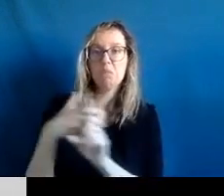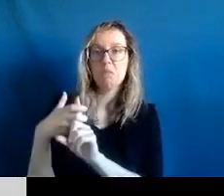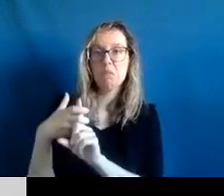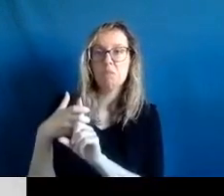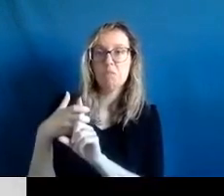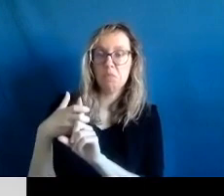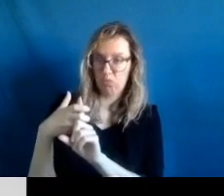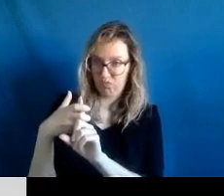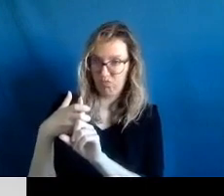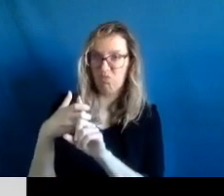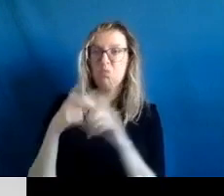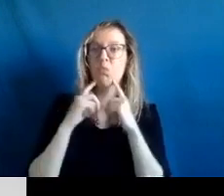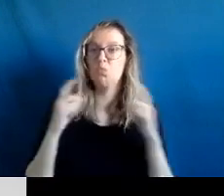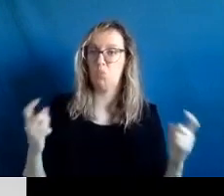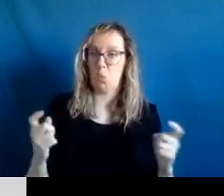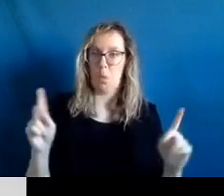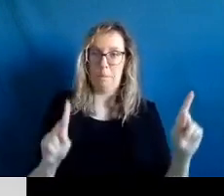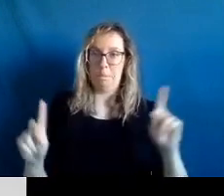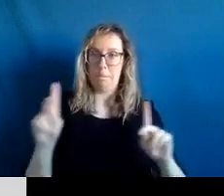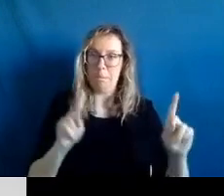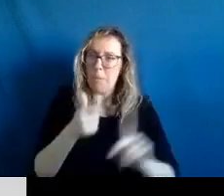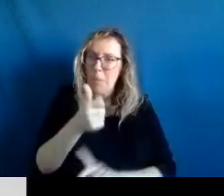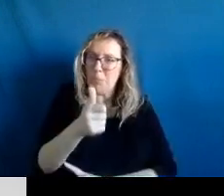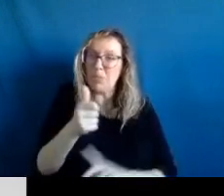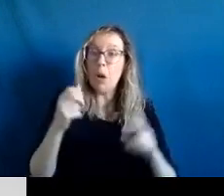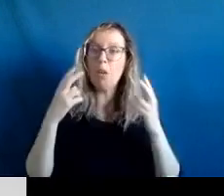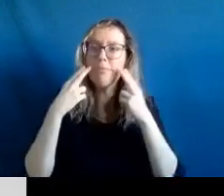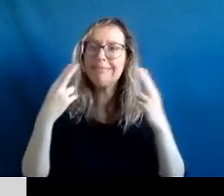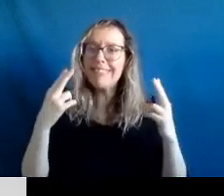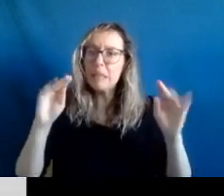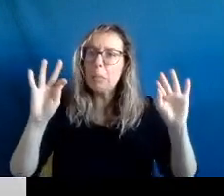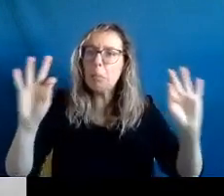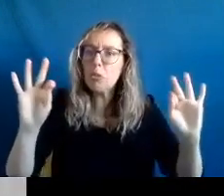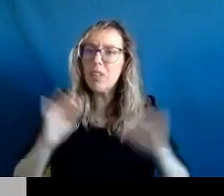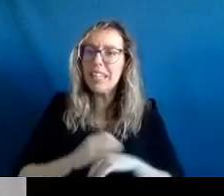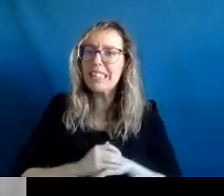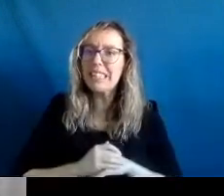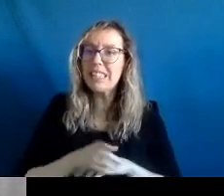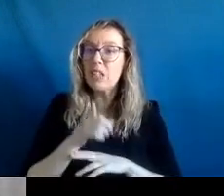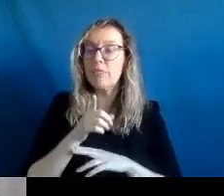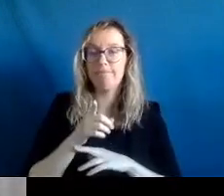wicked, though he had done no violence and had spoken nothing false.